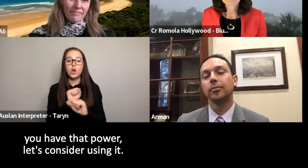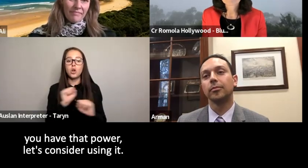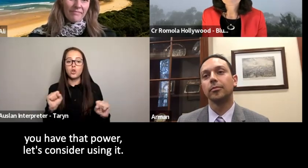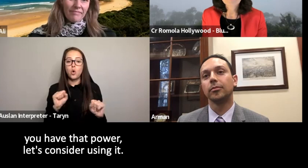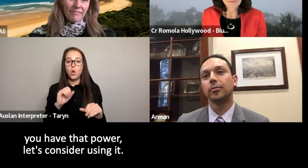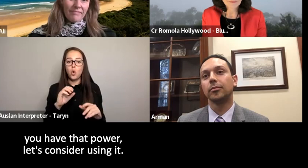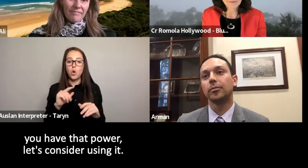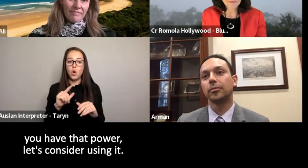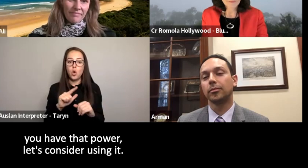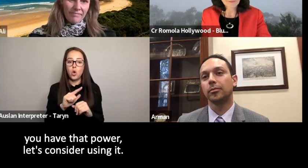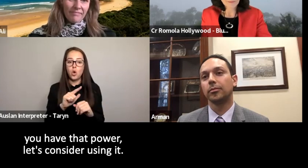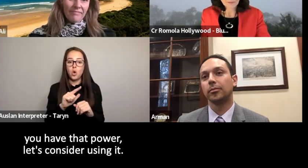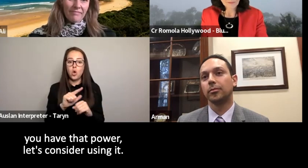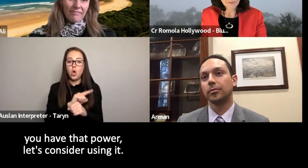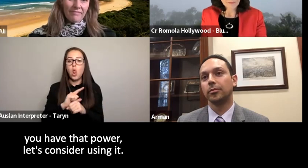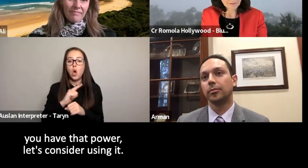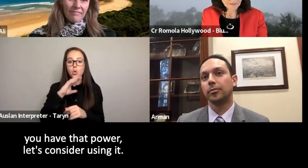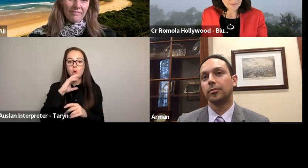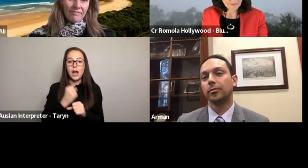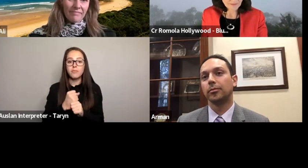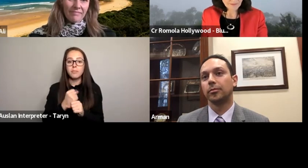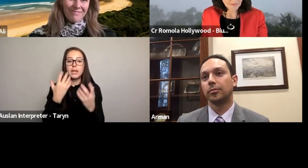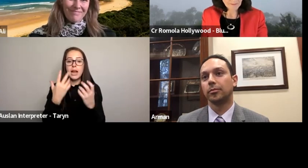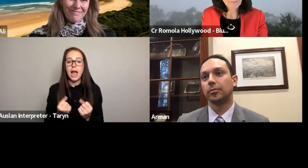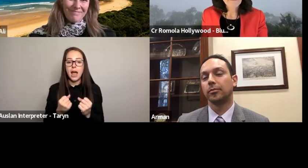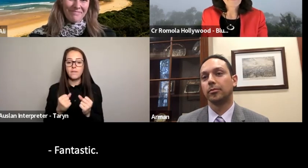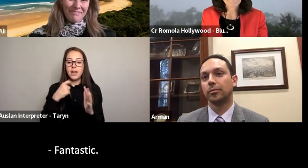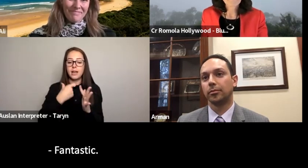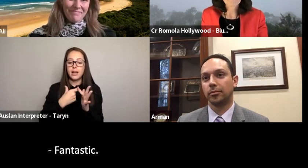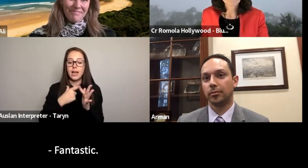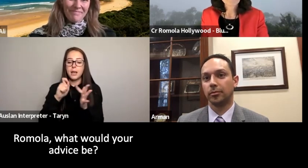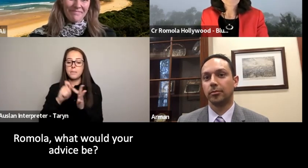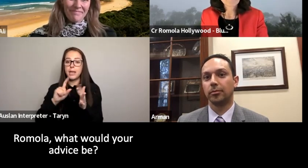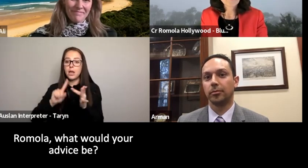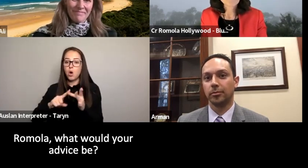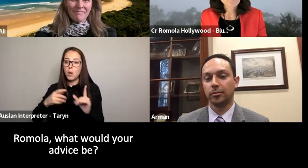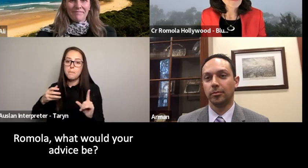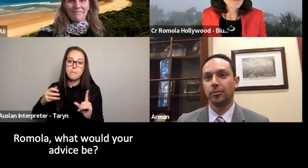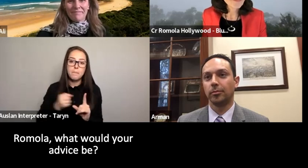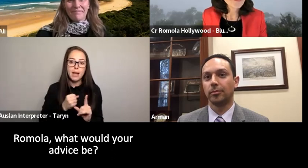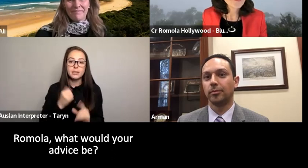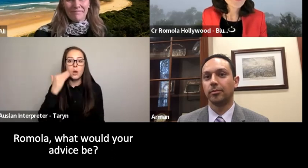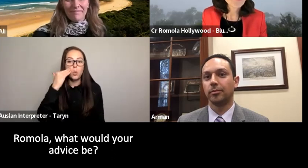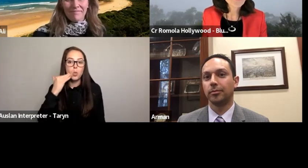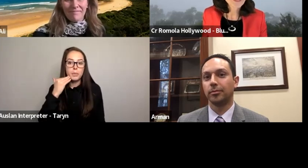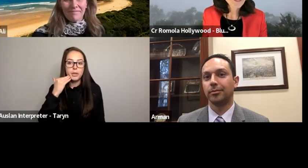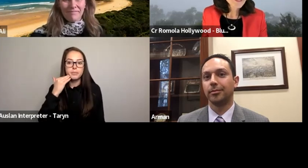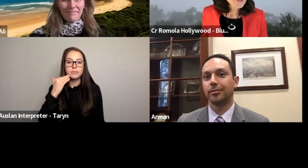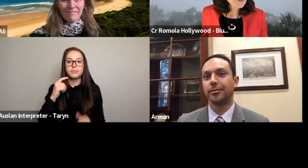have that power. Let's consider using it. Fantastic. Romola, what would your advice be?